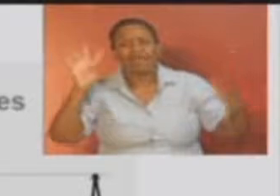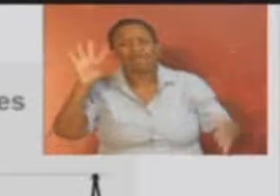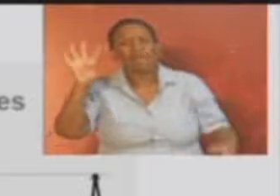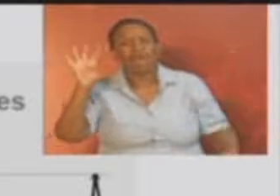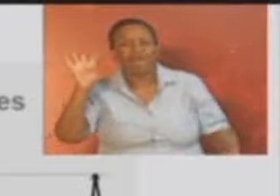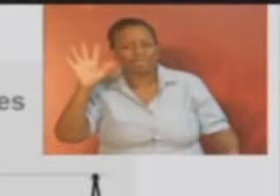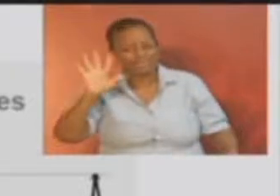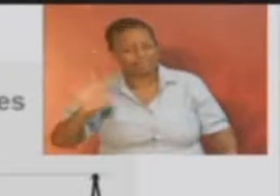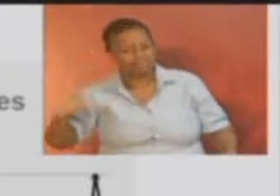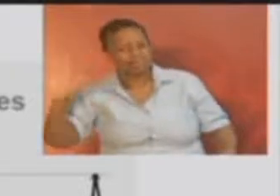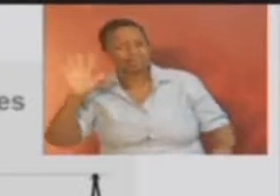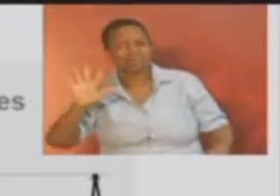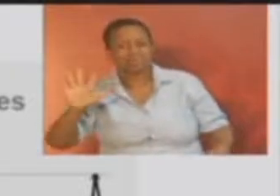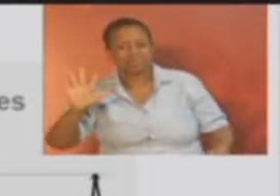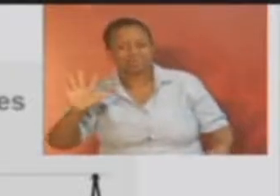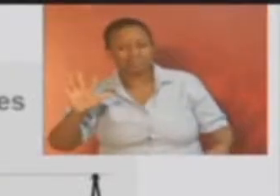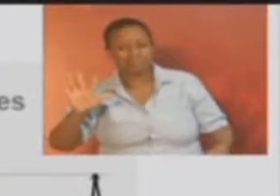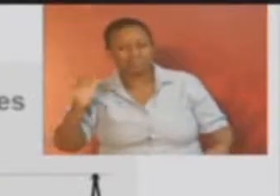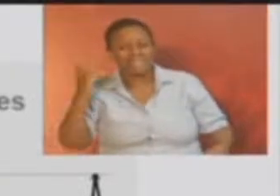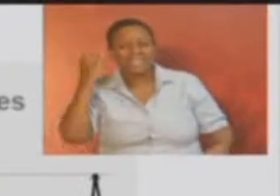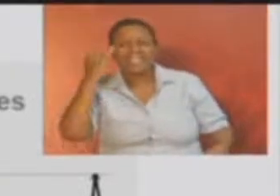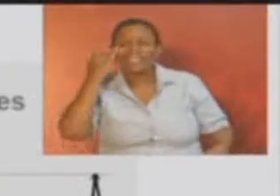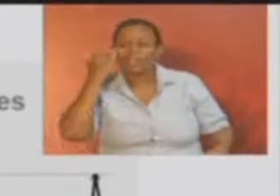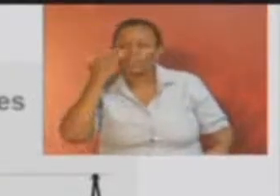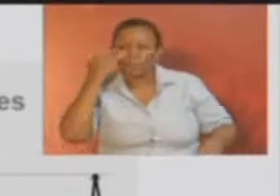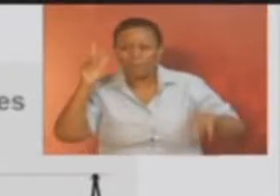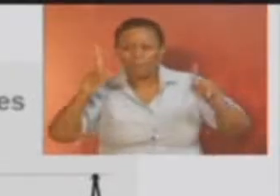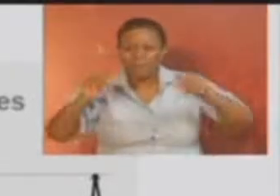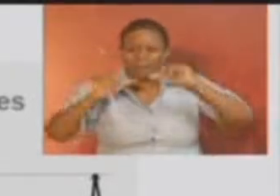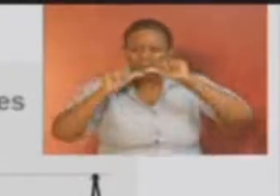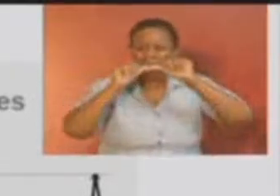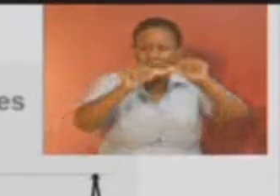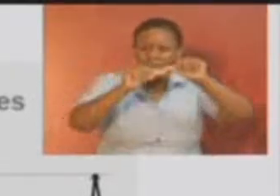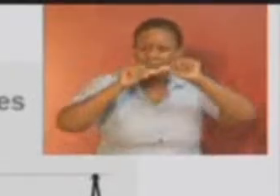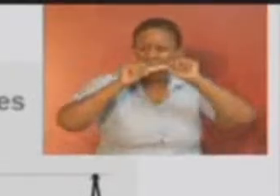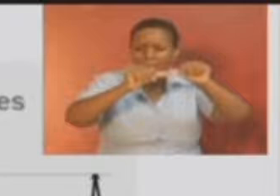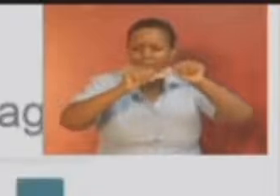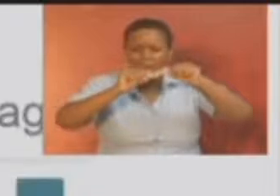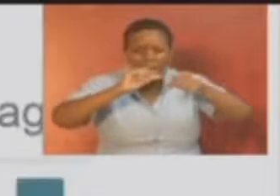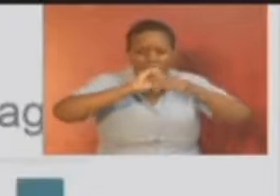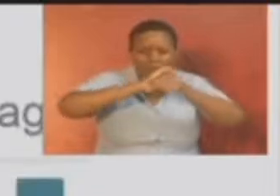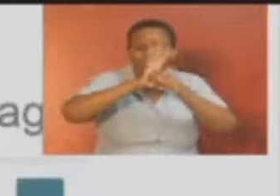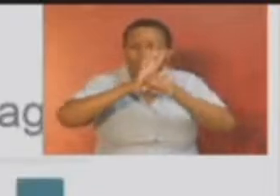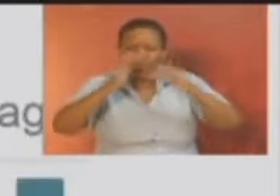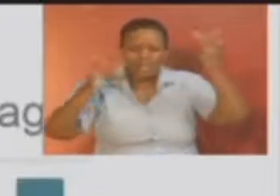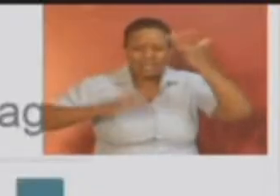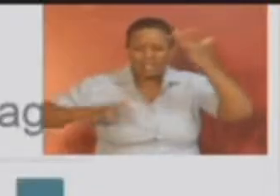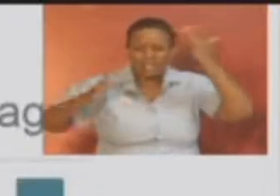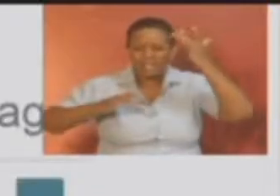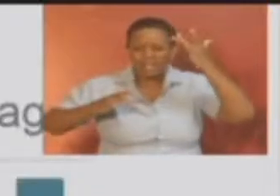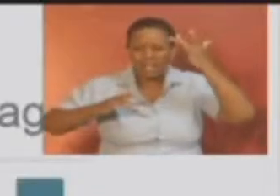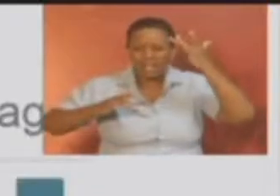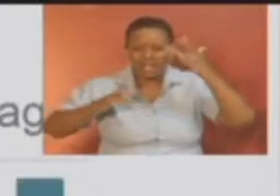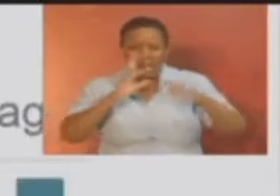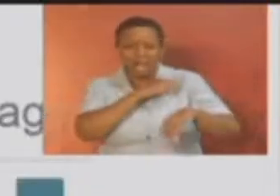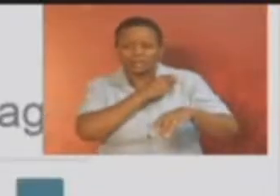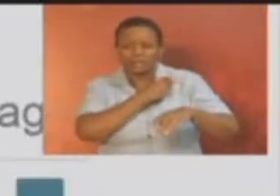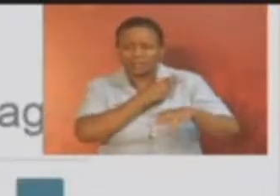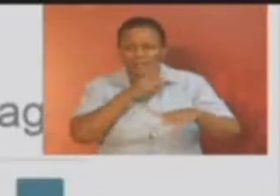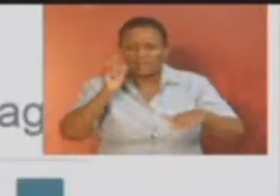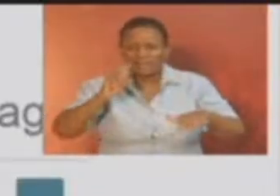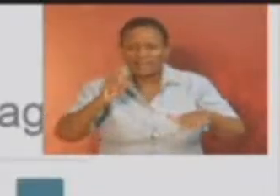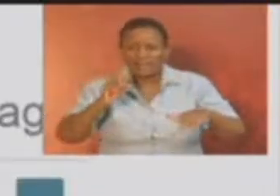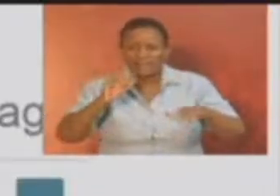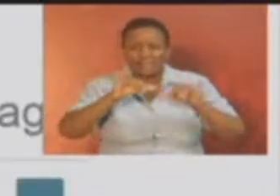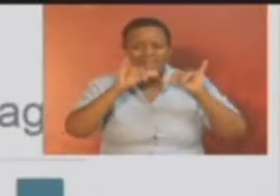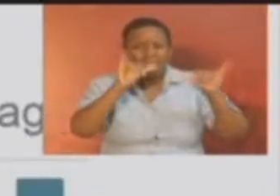inveterate ramifications of this continued trend in terms of the number of cases. So again,